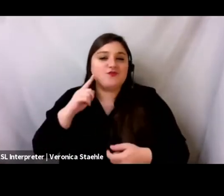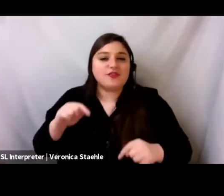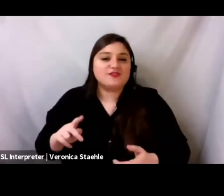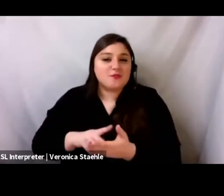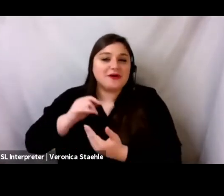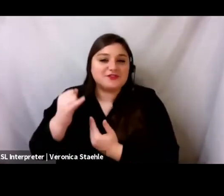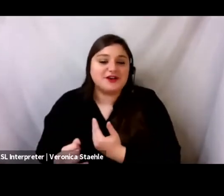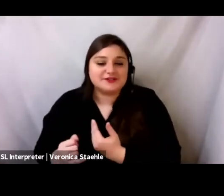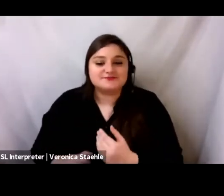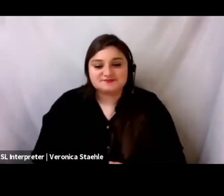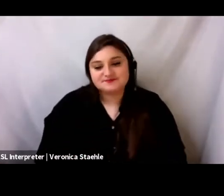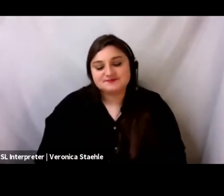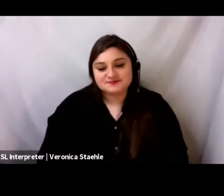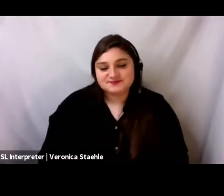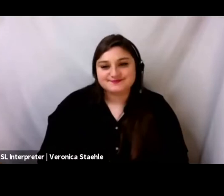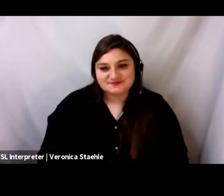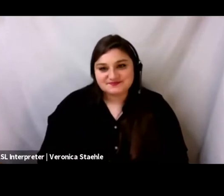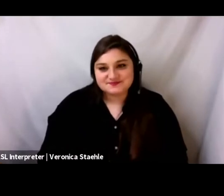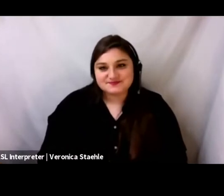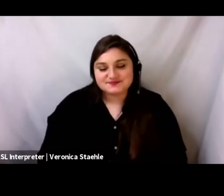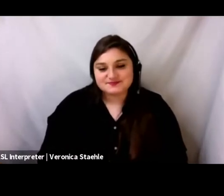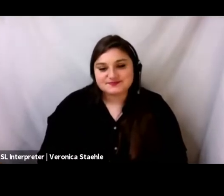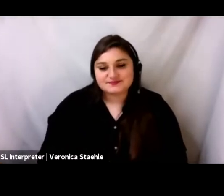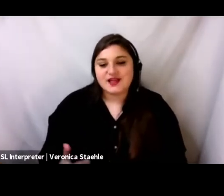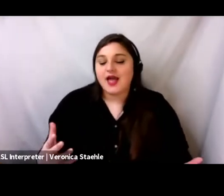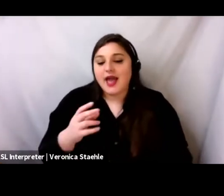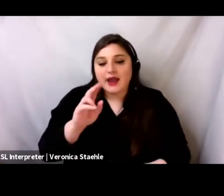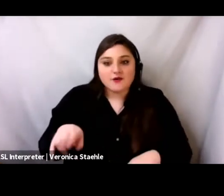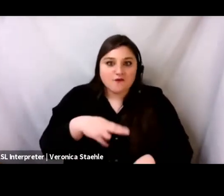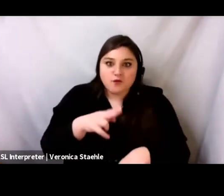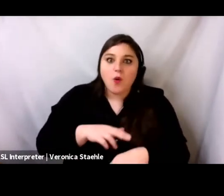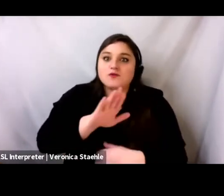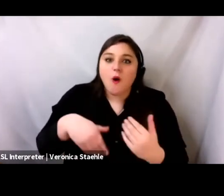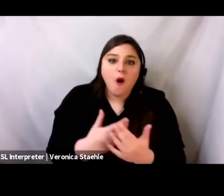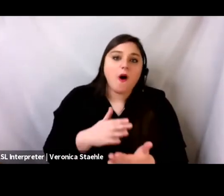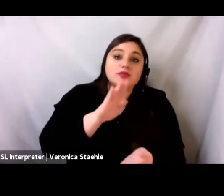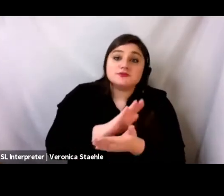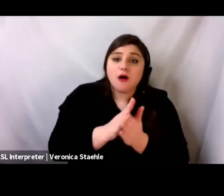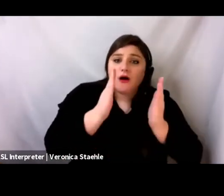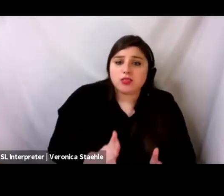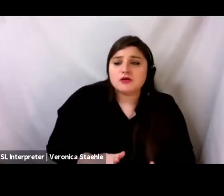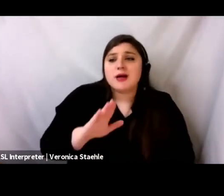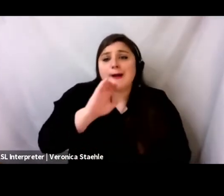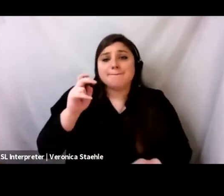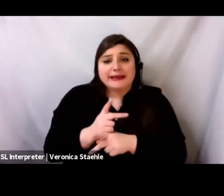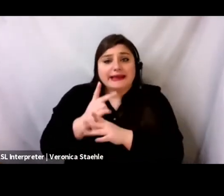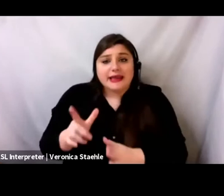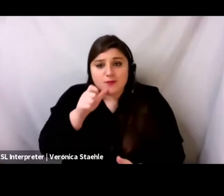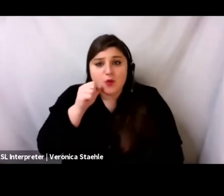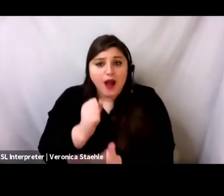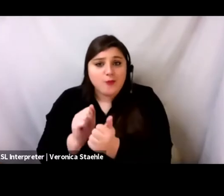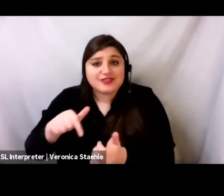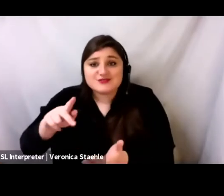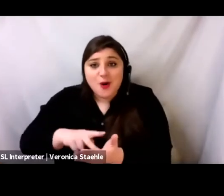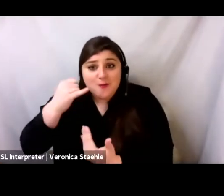well. And I would love to thank all the scholars and beekeepers that help us to build this project. However, the